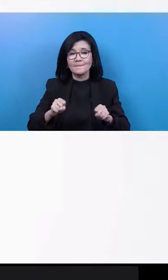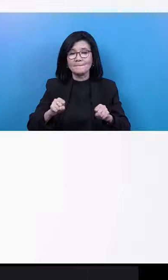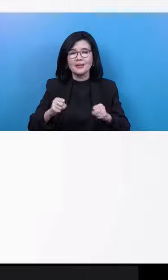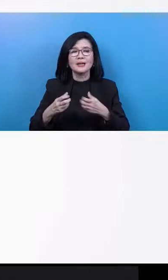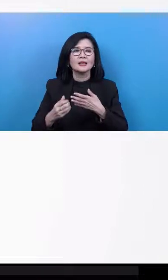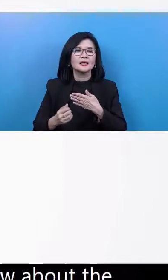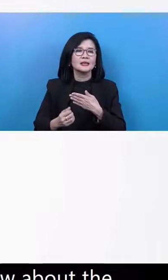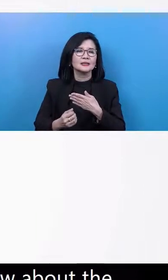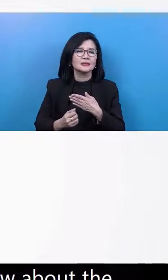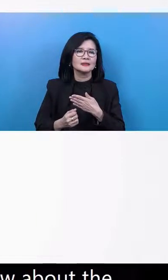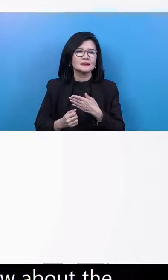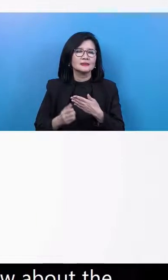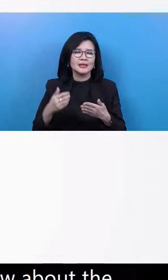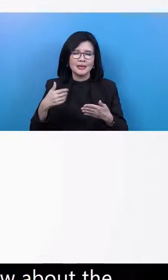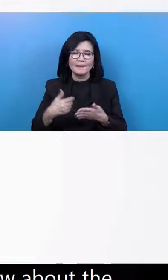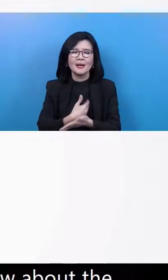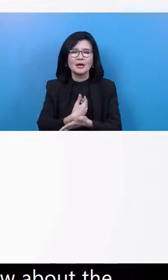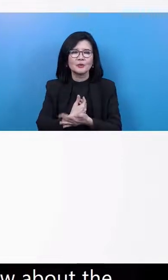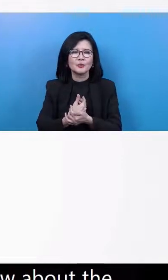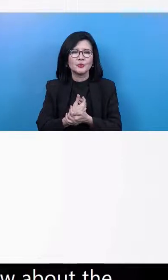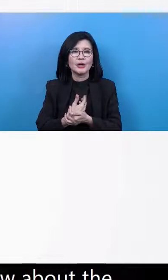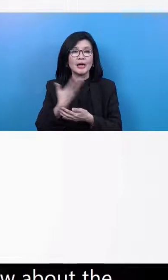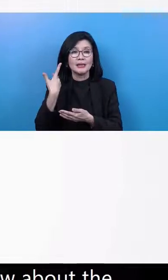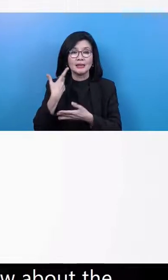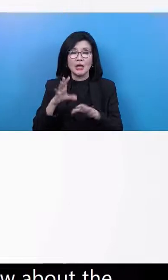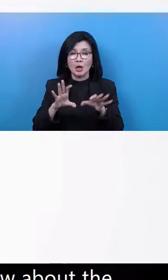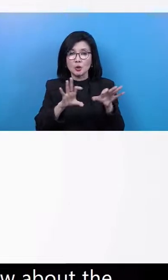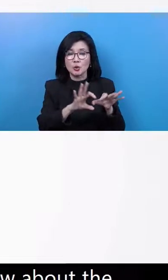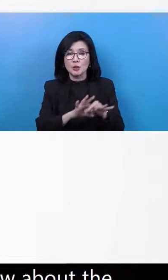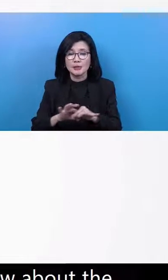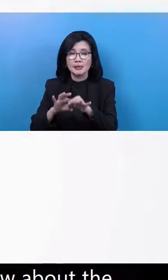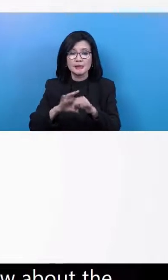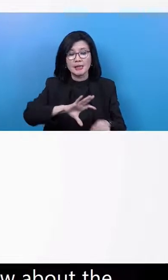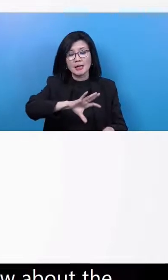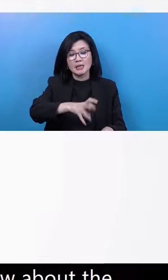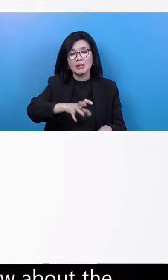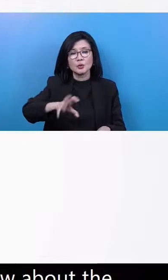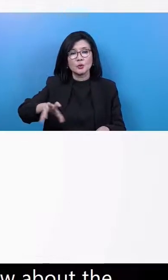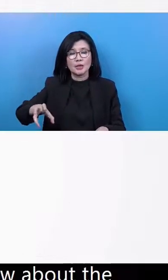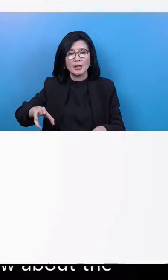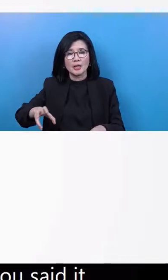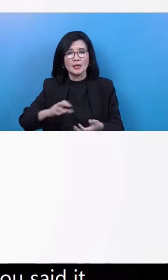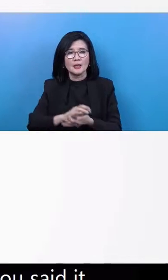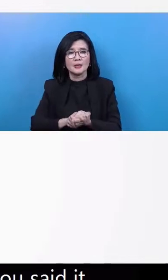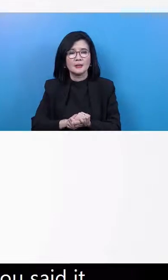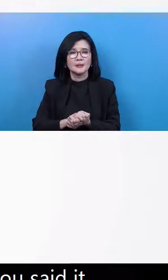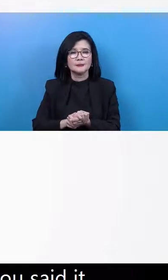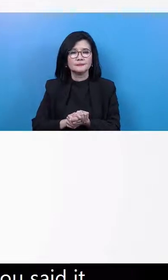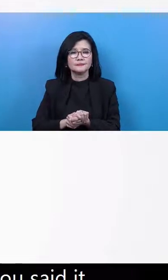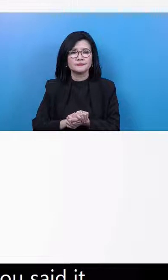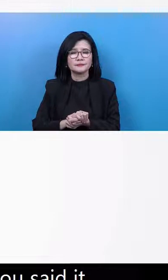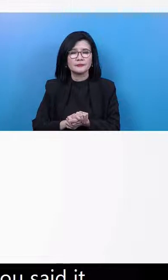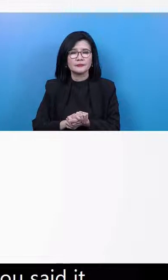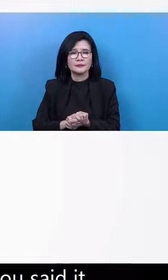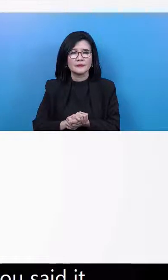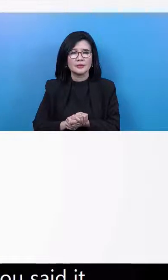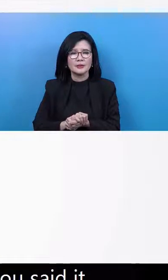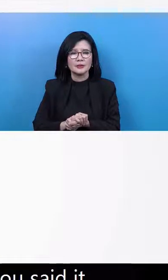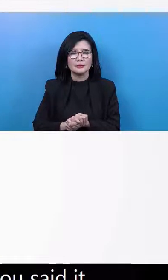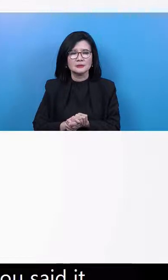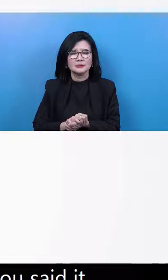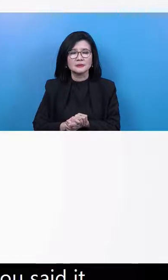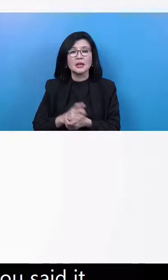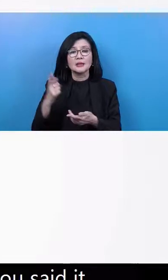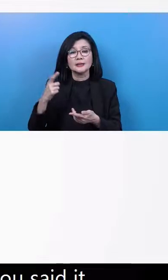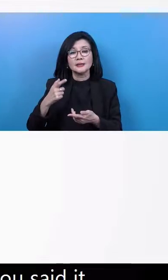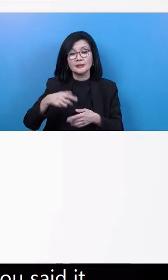coordination information with emphasis on resilience, and then through that tool you were able to give a picture of what has been